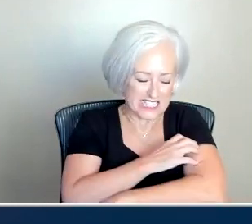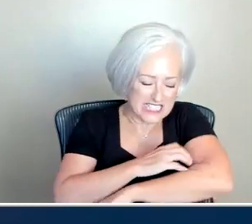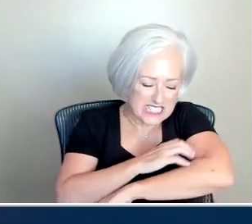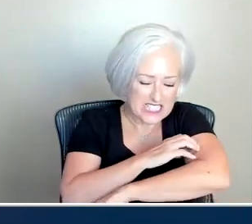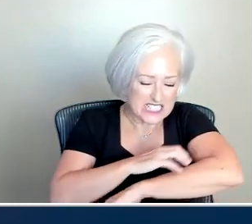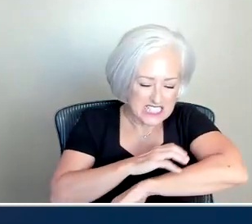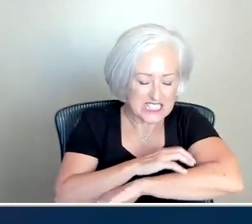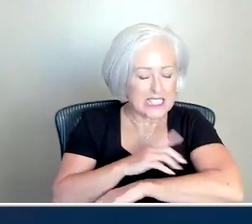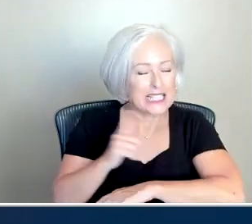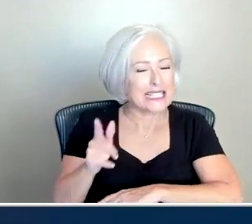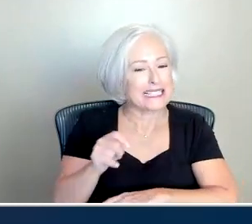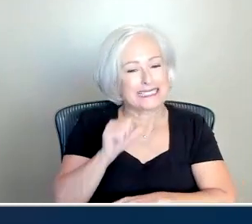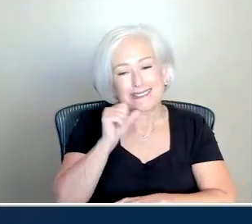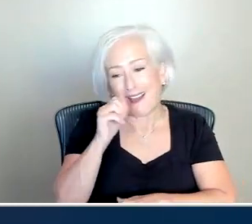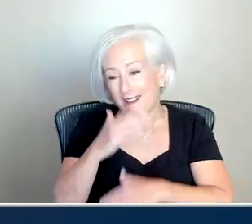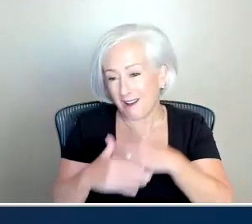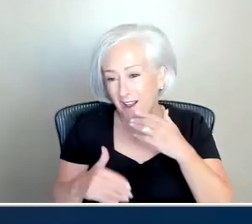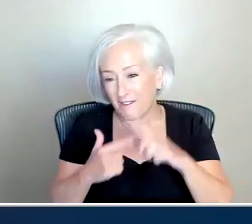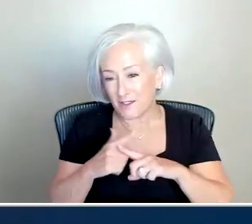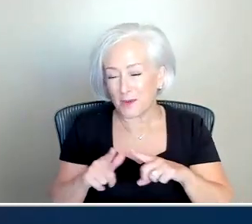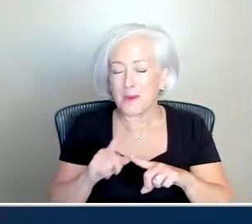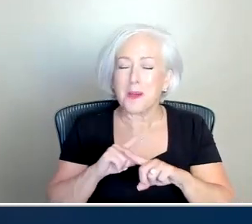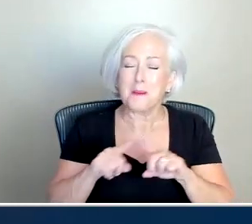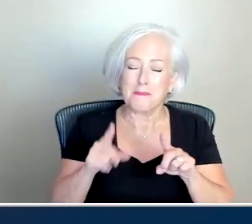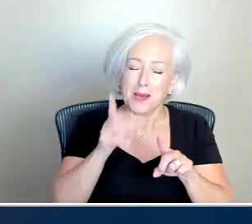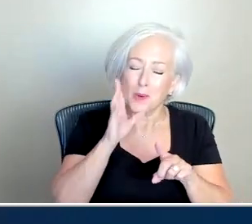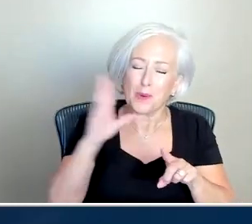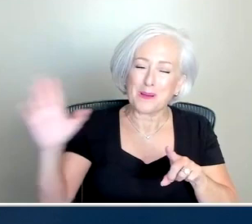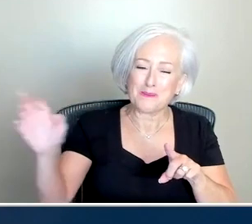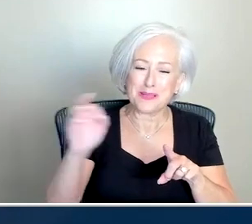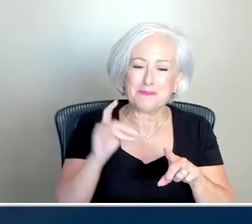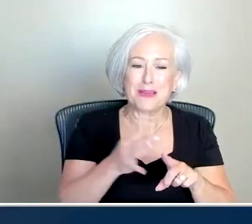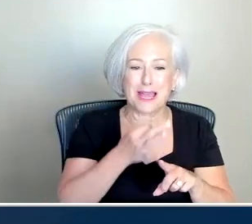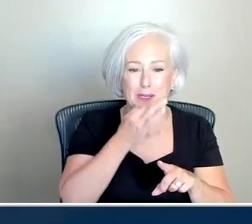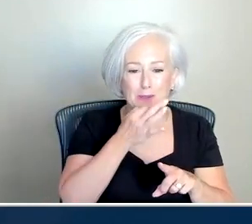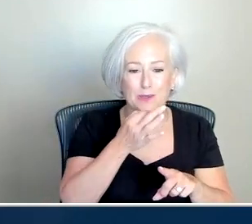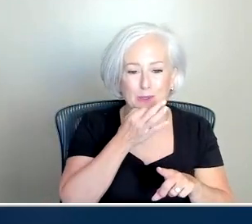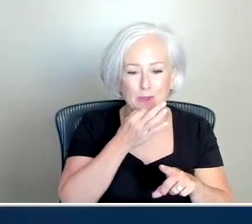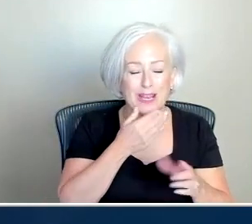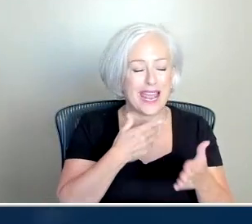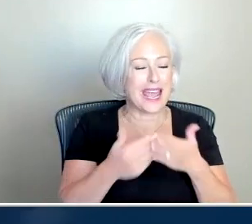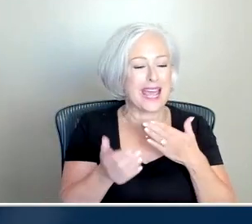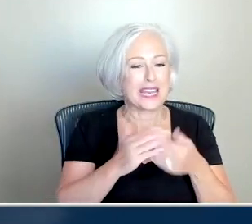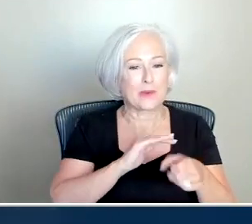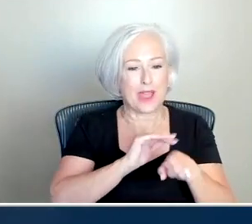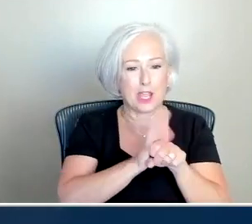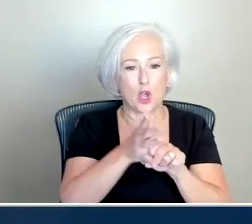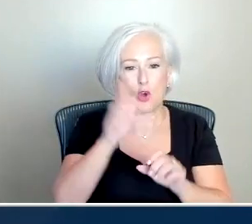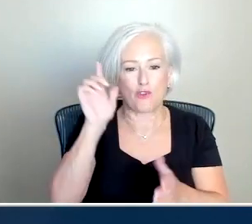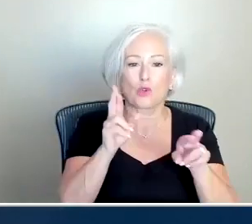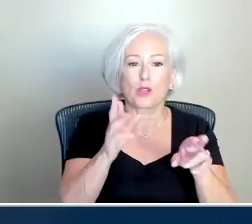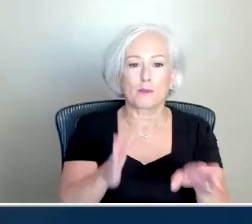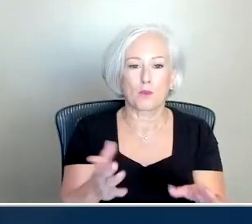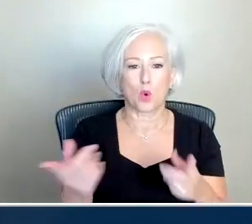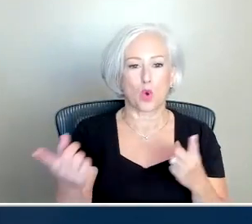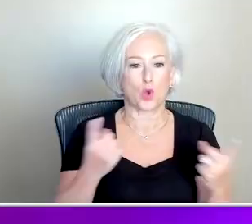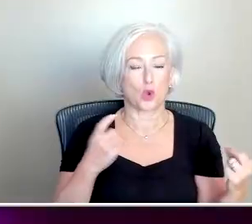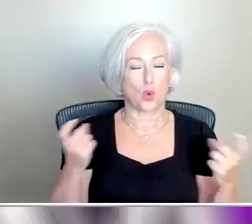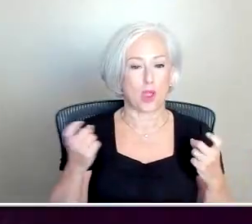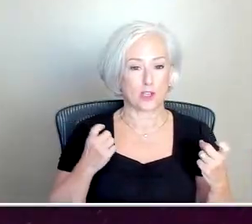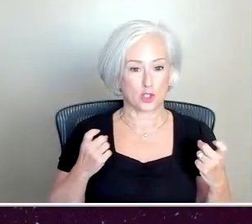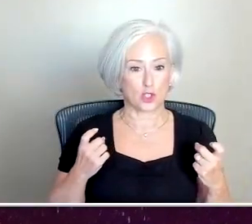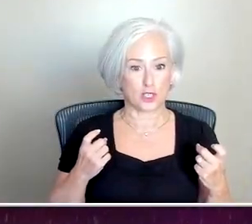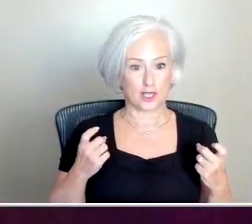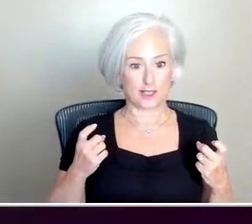be back soon. COVID numbers are low. Real quick, do we have any reporter questions today on the line? Because we have plenty